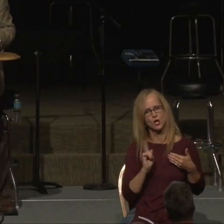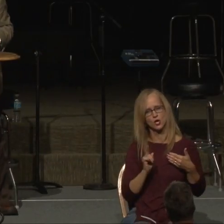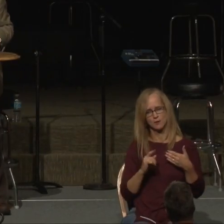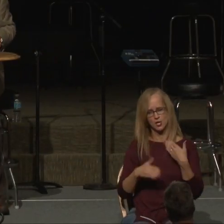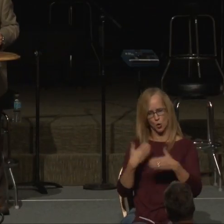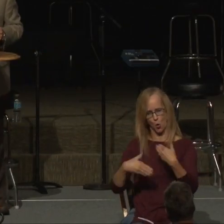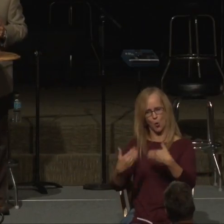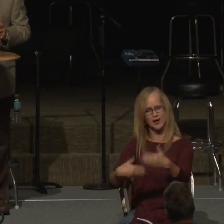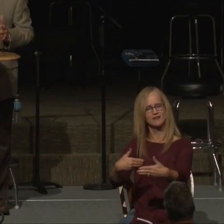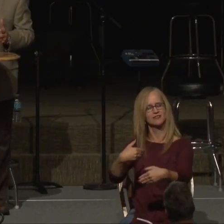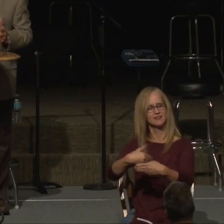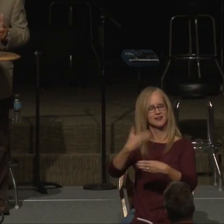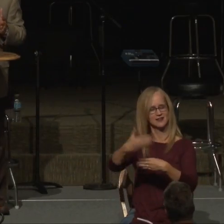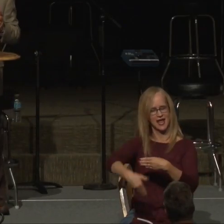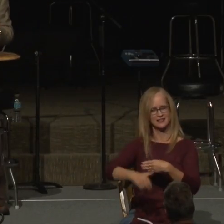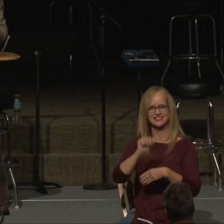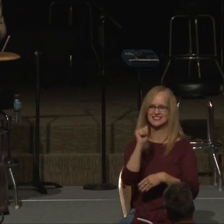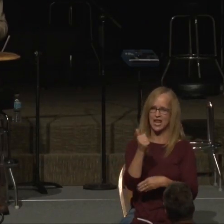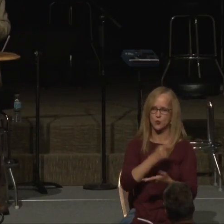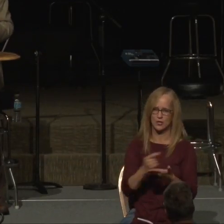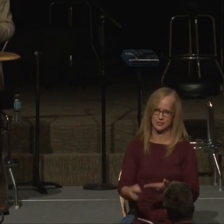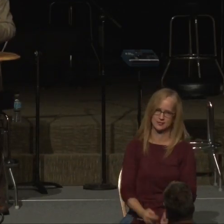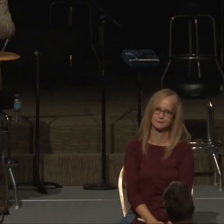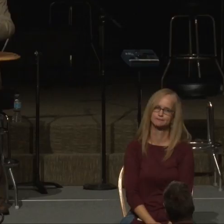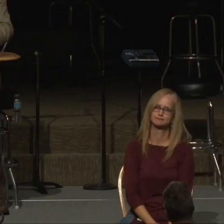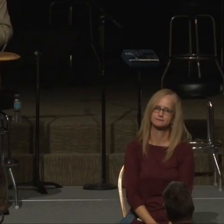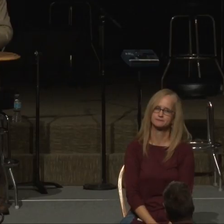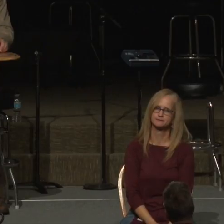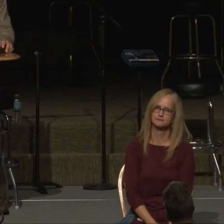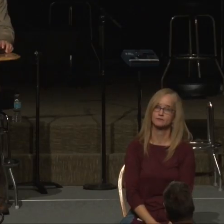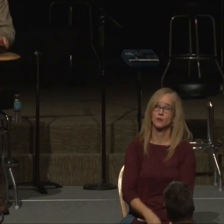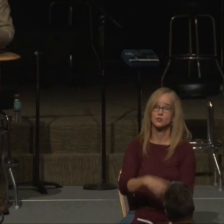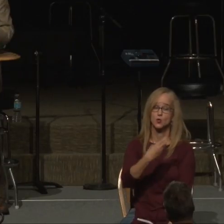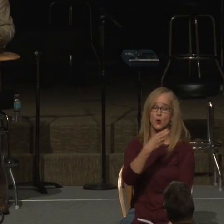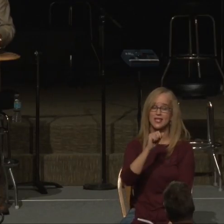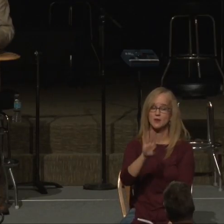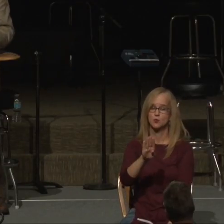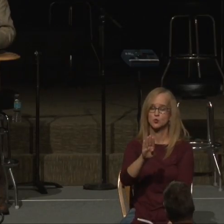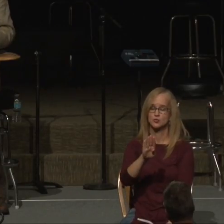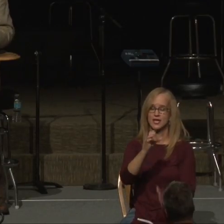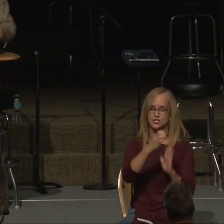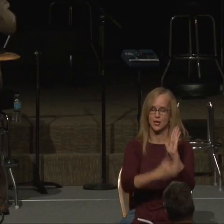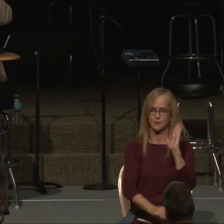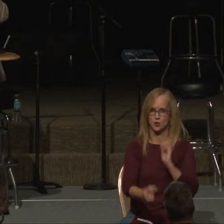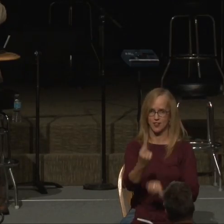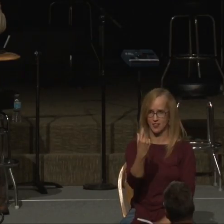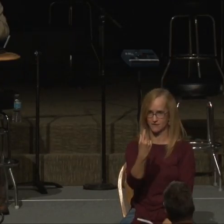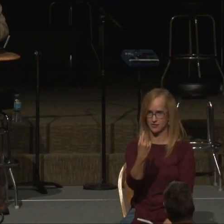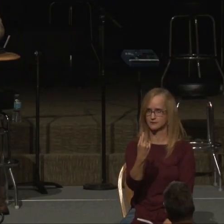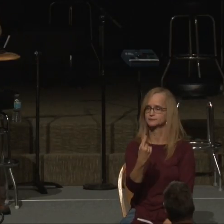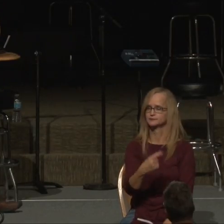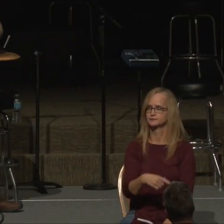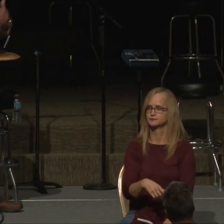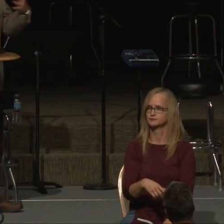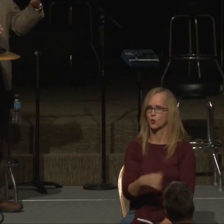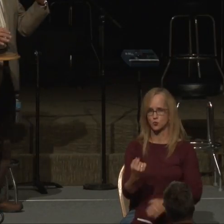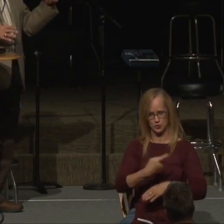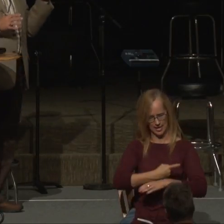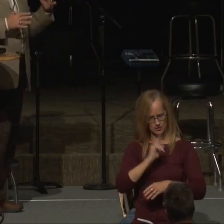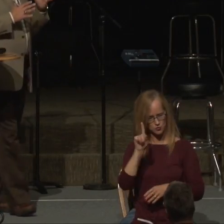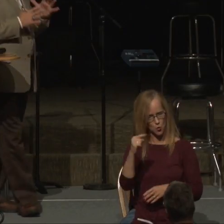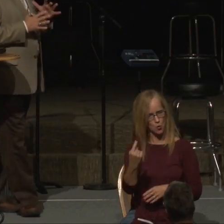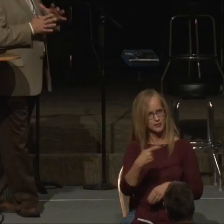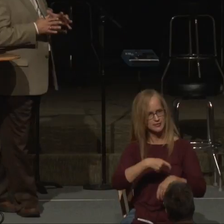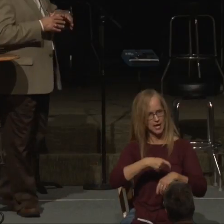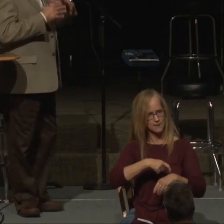walking over the next 10 weeks. So, Hebrews chapter 11. Now, today is the only time